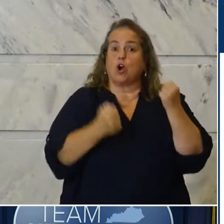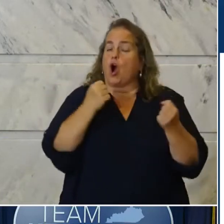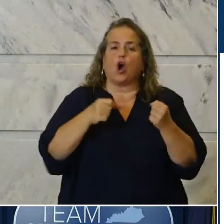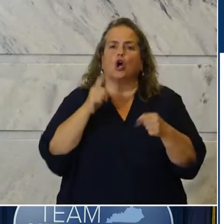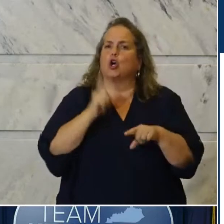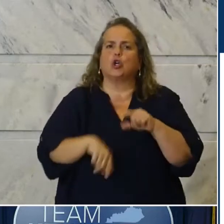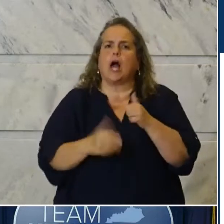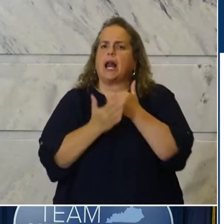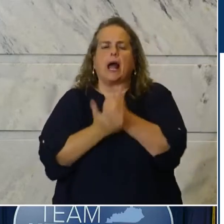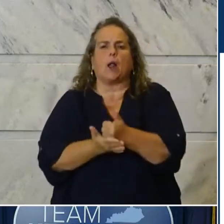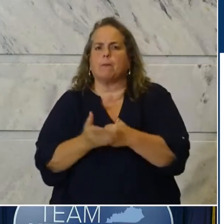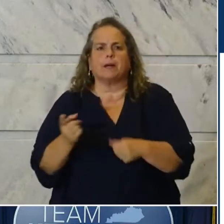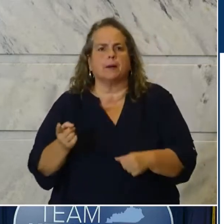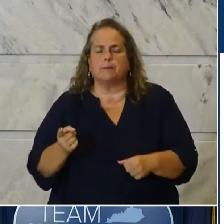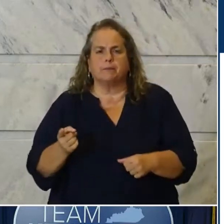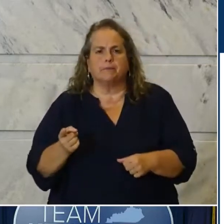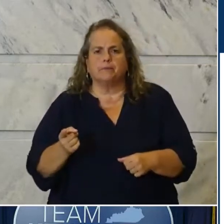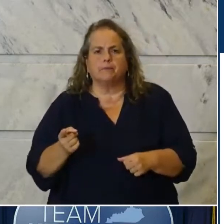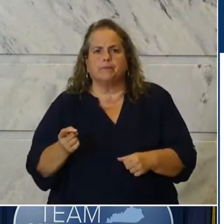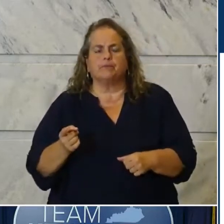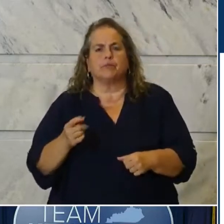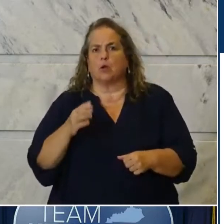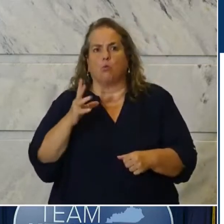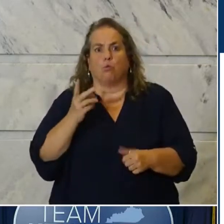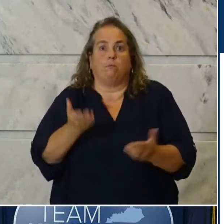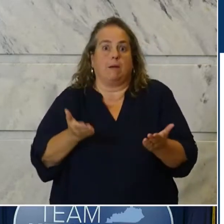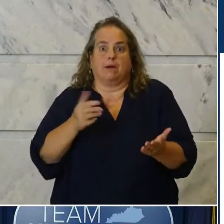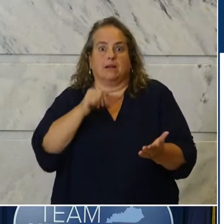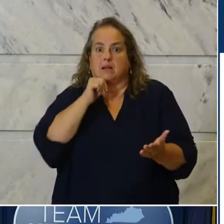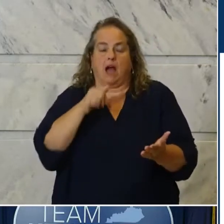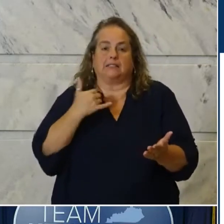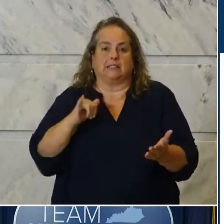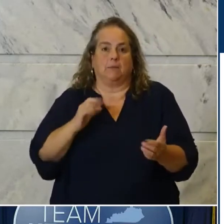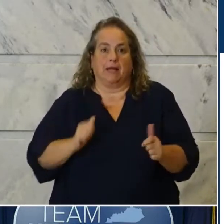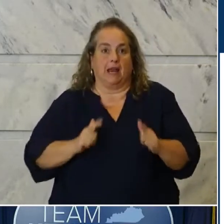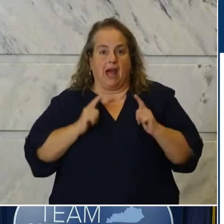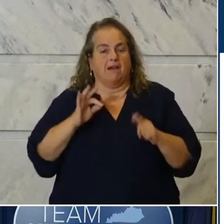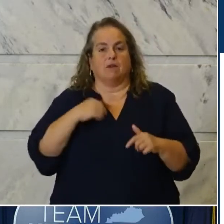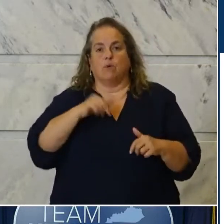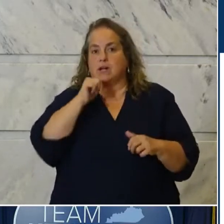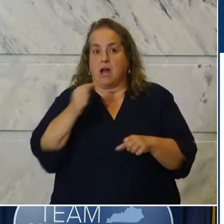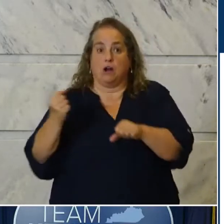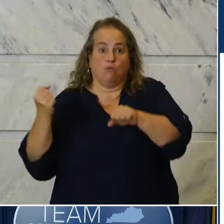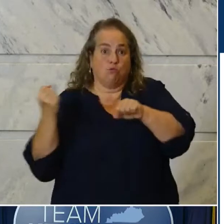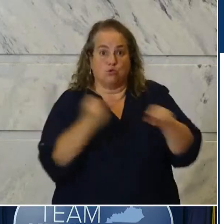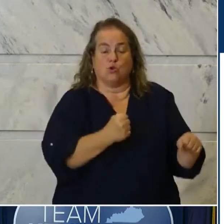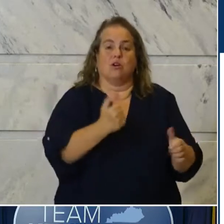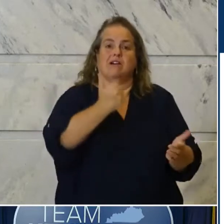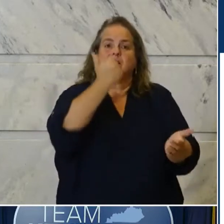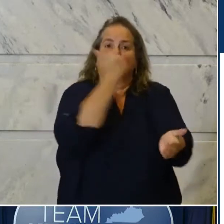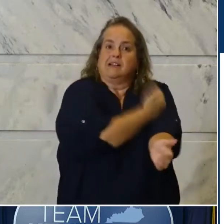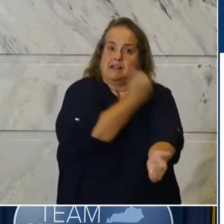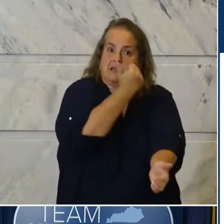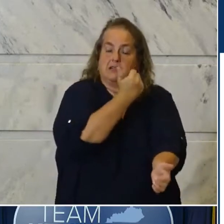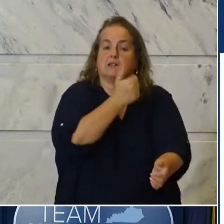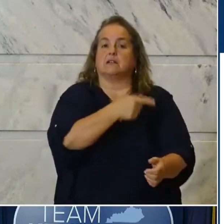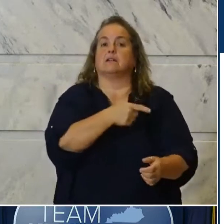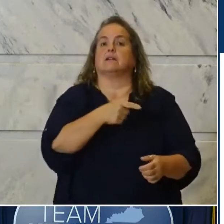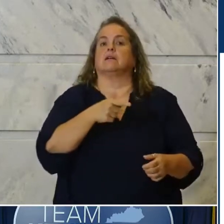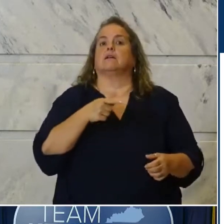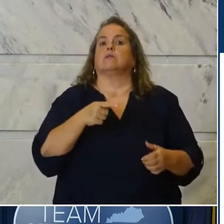time. He might not still be with us. And I remember as he was laying there in the middle of the